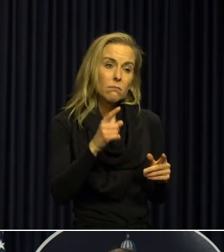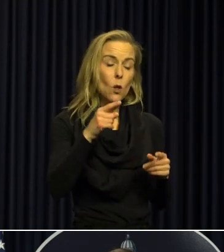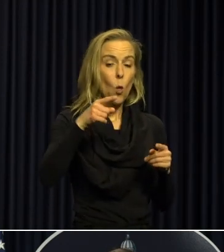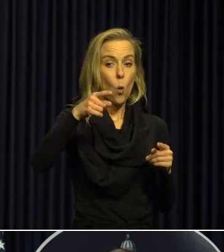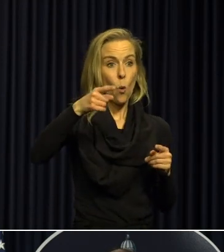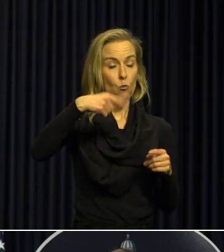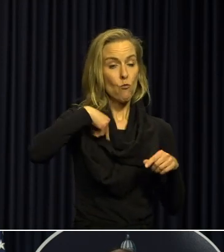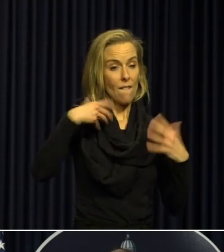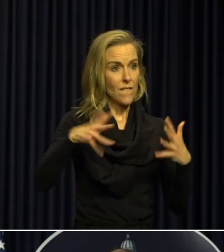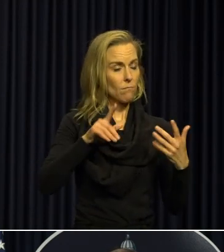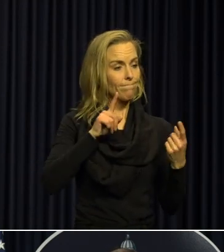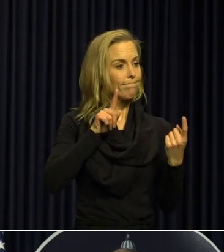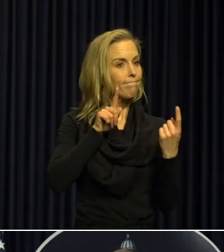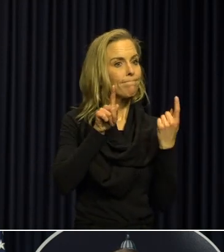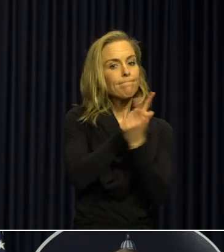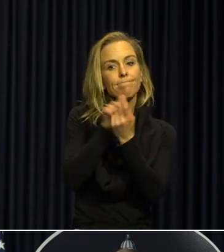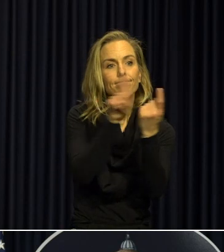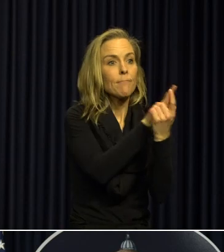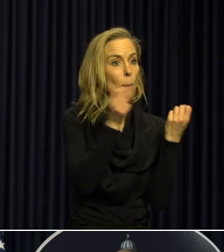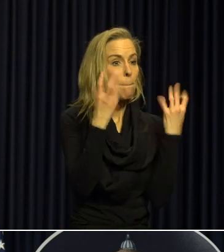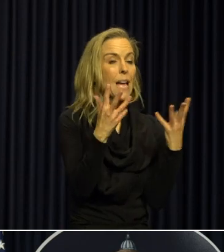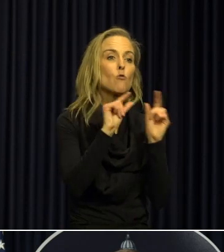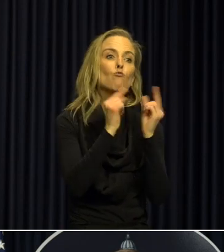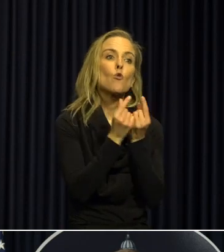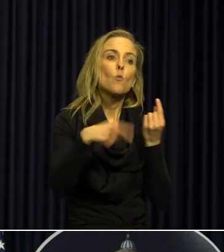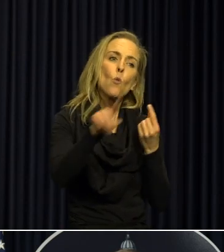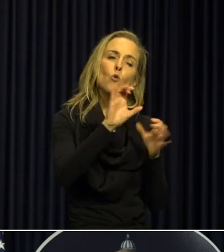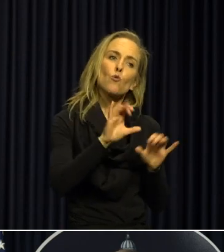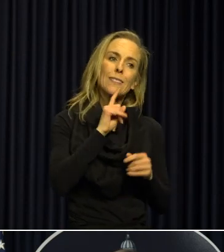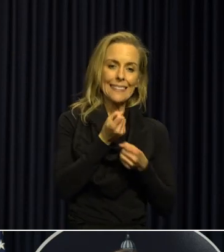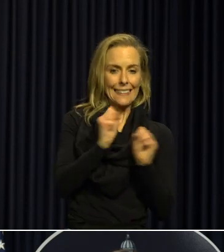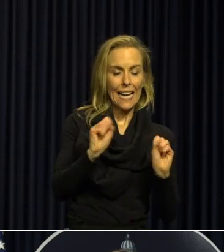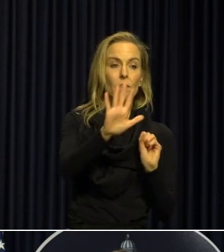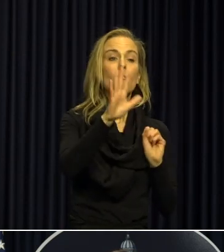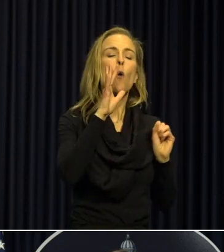has said, we want to do this safe. Let me thank the Chamber.